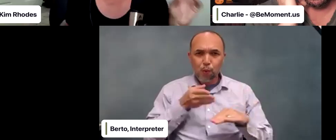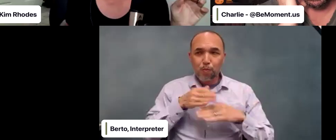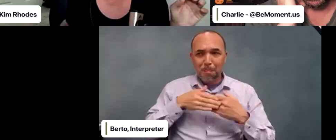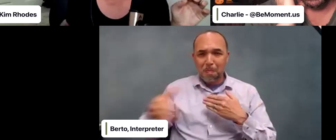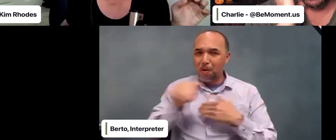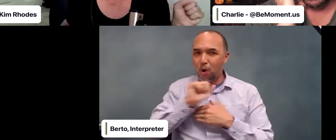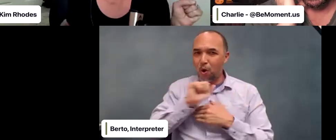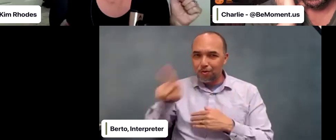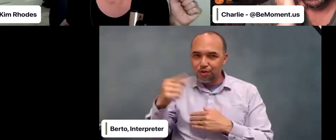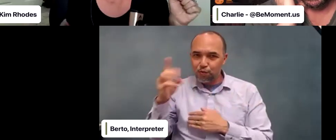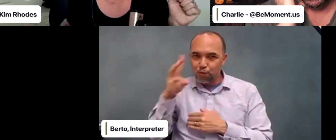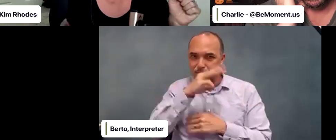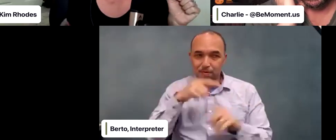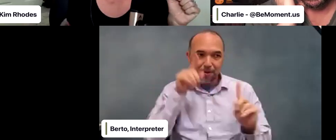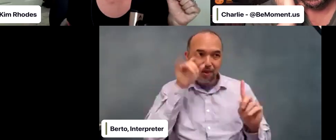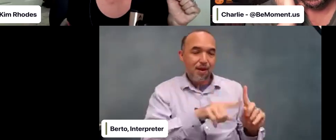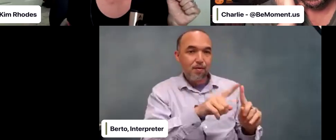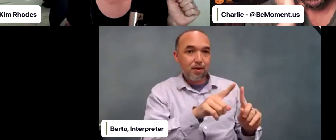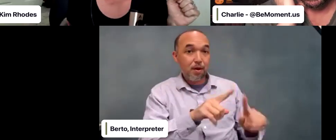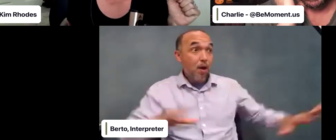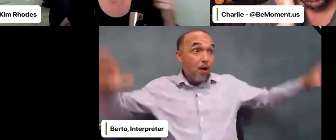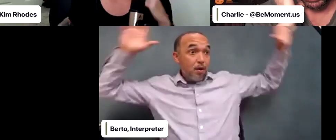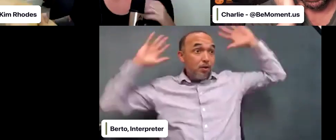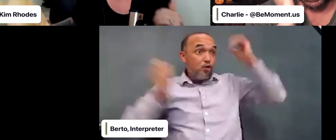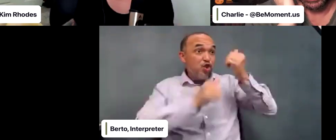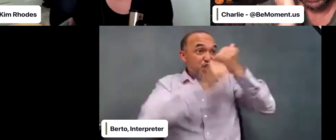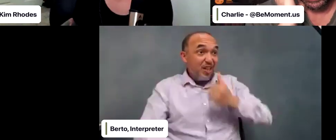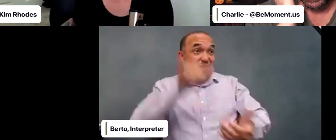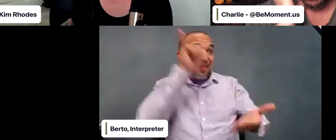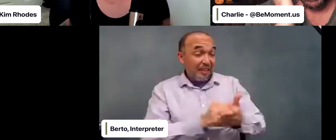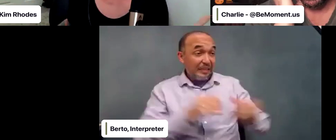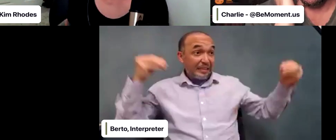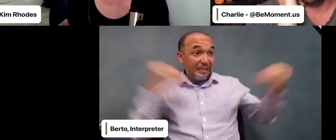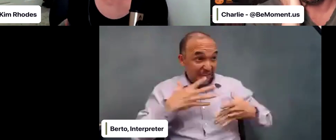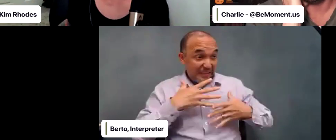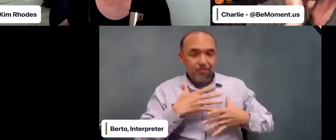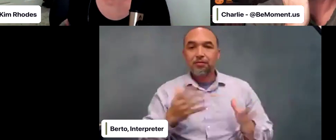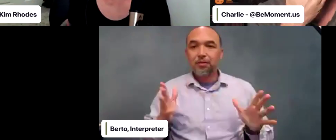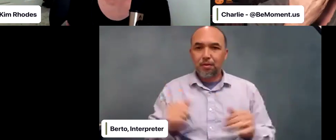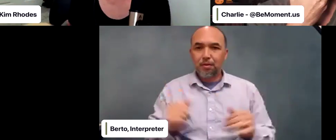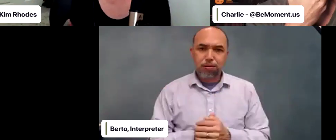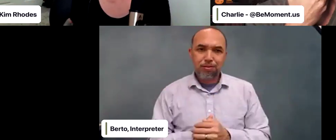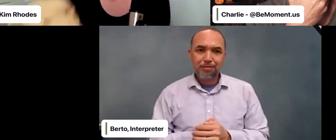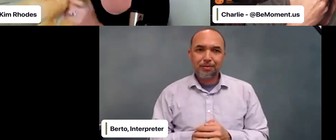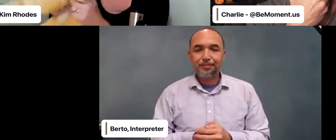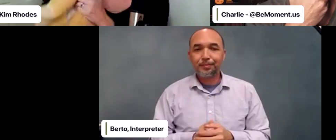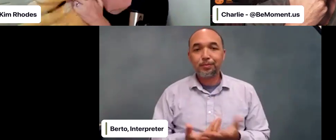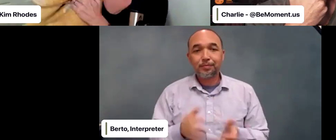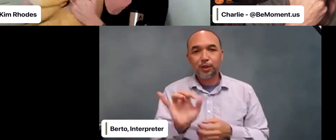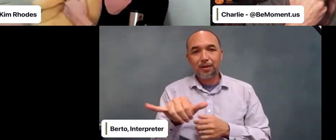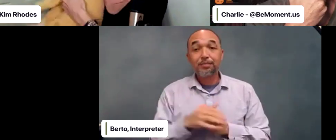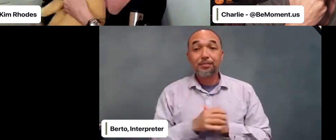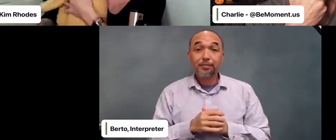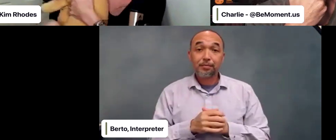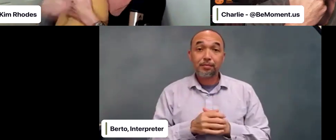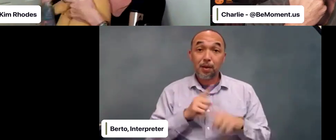the only, like, oh, that shit is scary. So there, that is, but I still